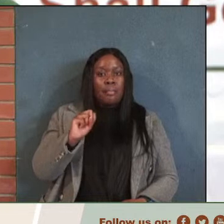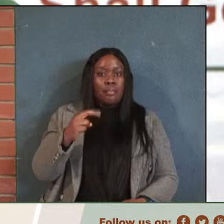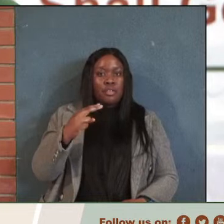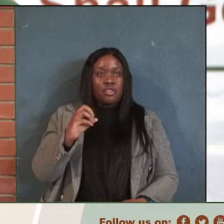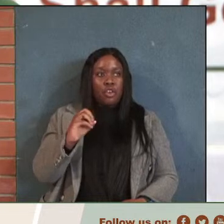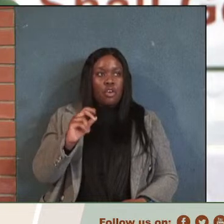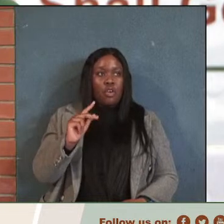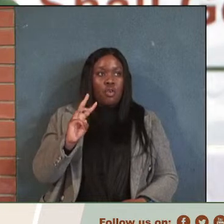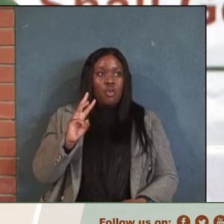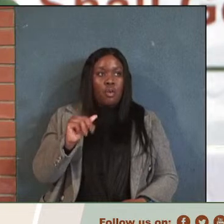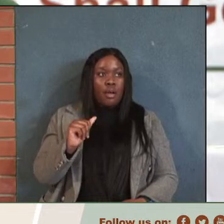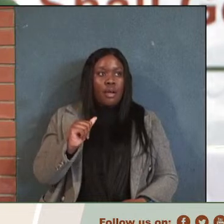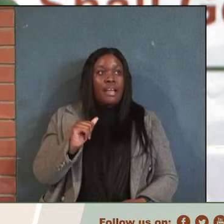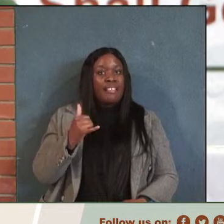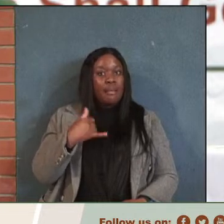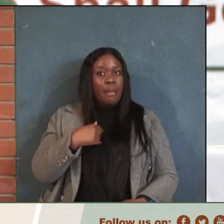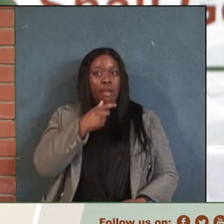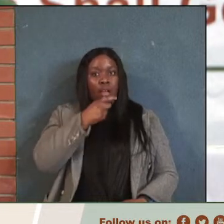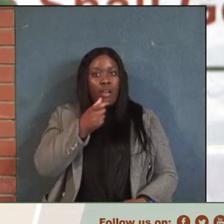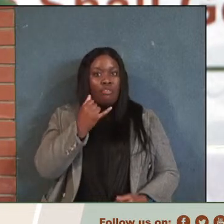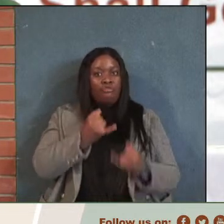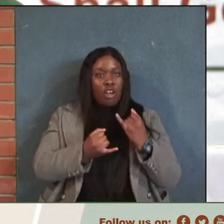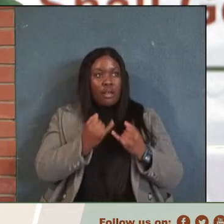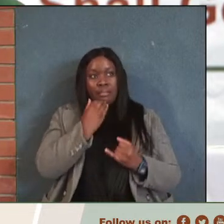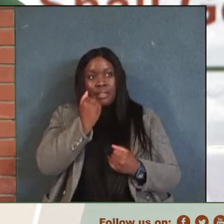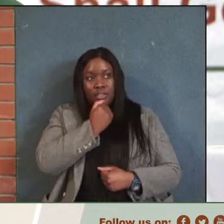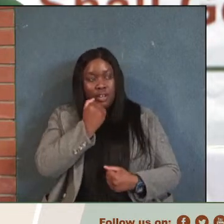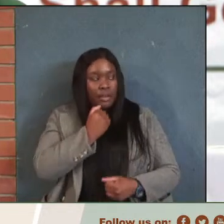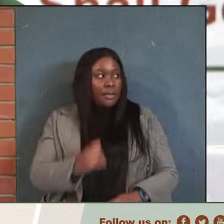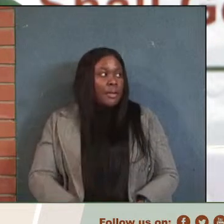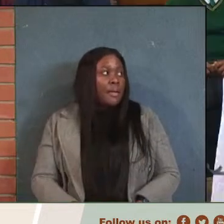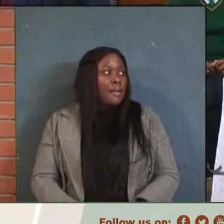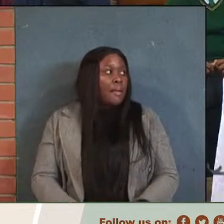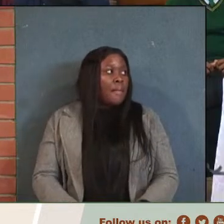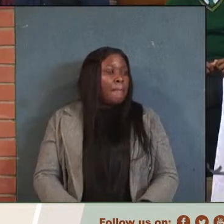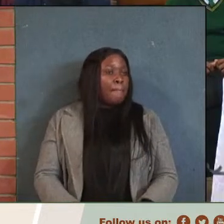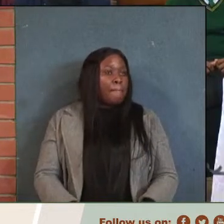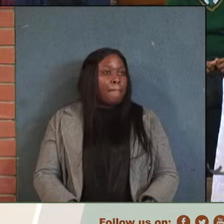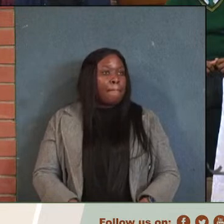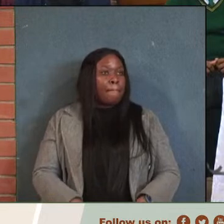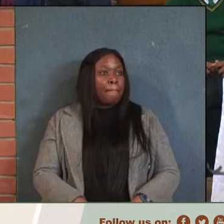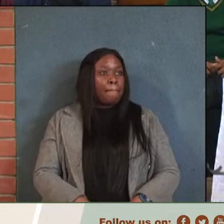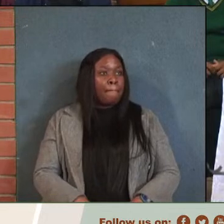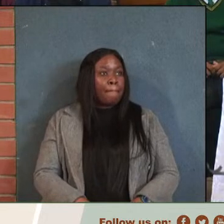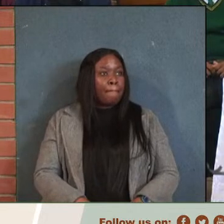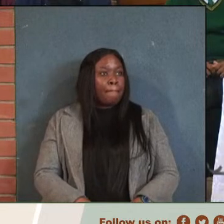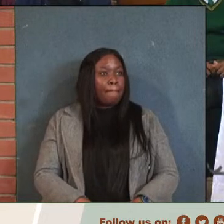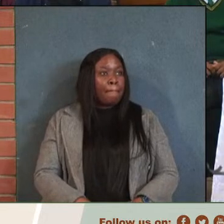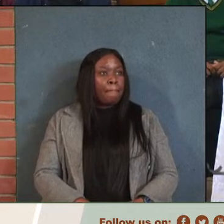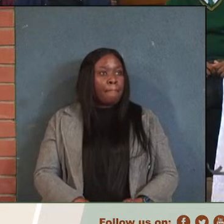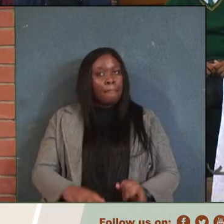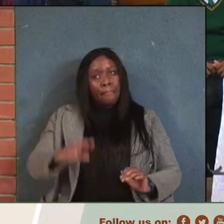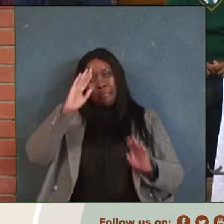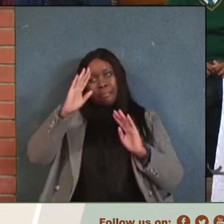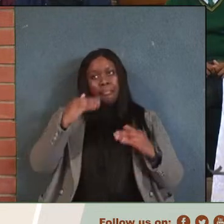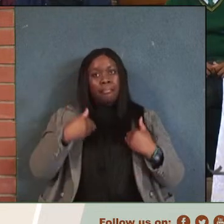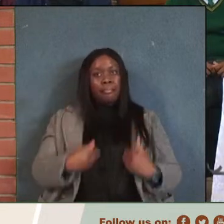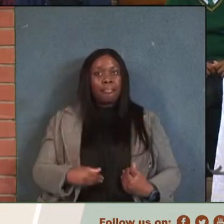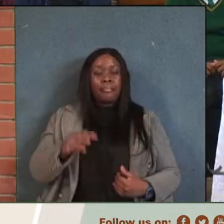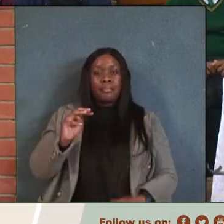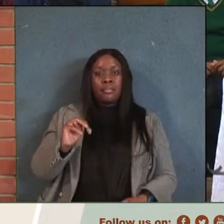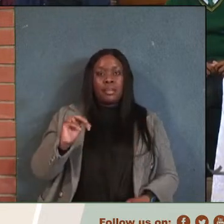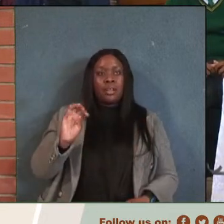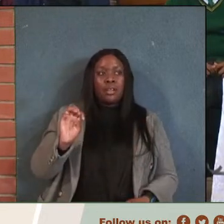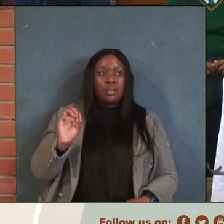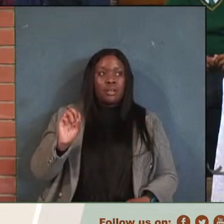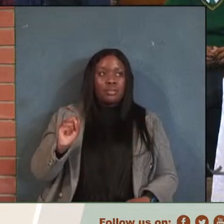if I am pronouncing it wrong, apologies. Good day to the House at last. Standing before you is Honorable Mashoka Mughal from